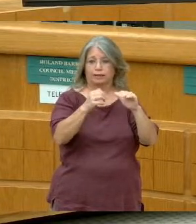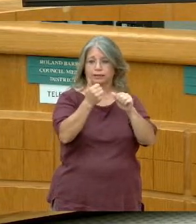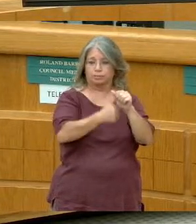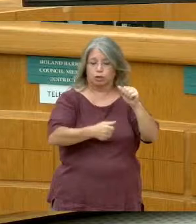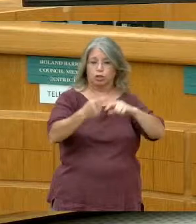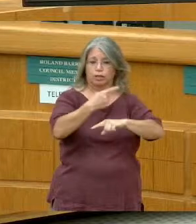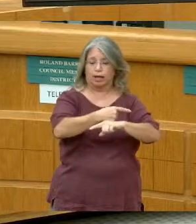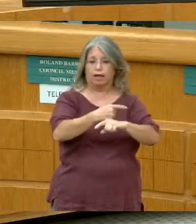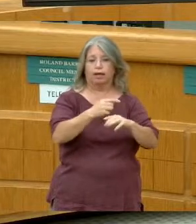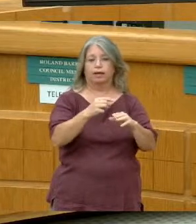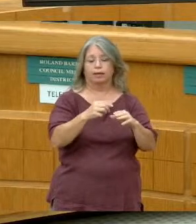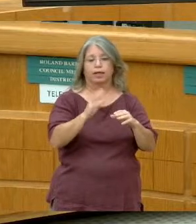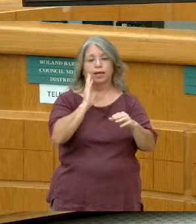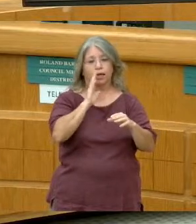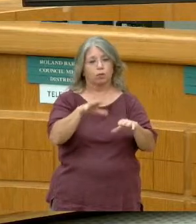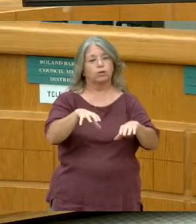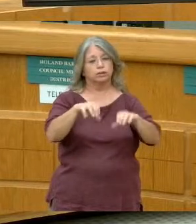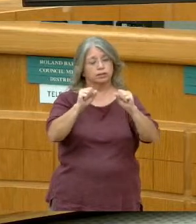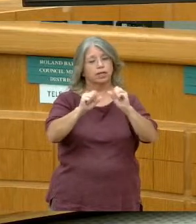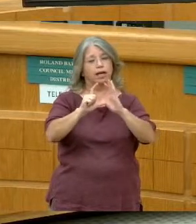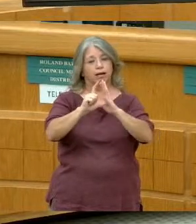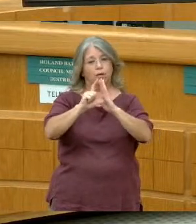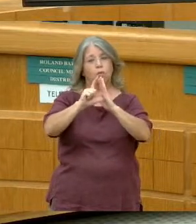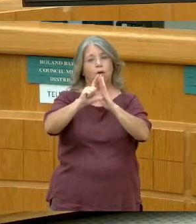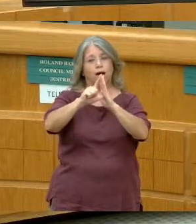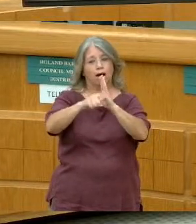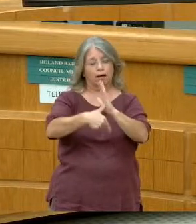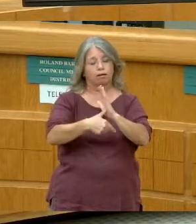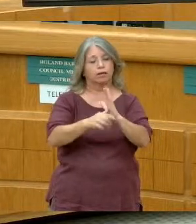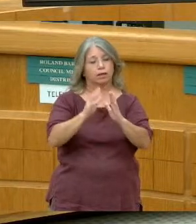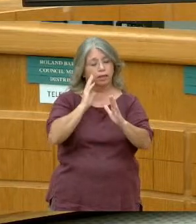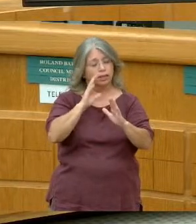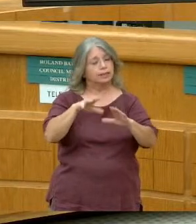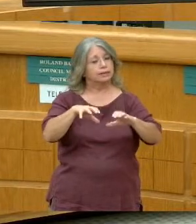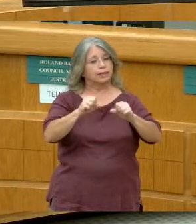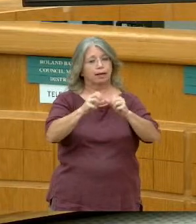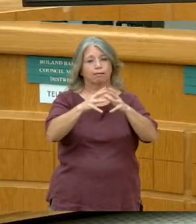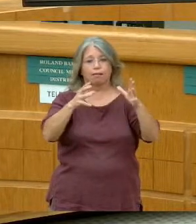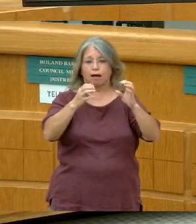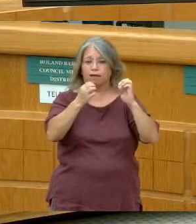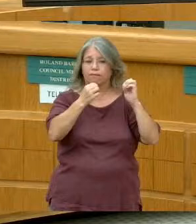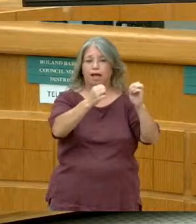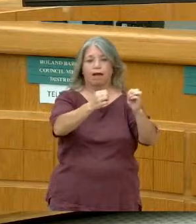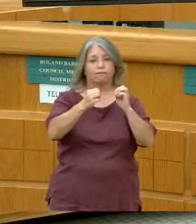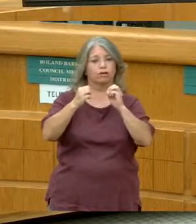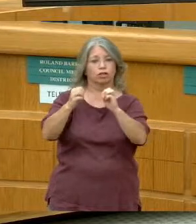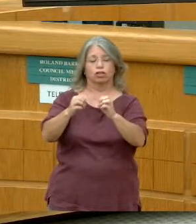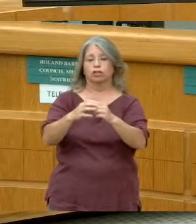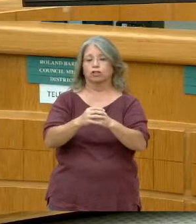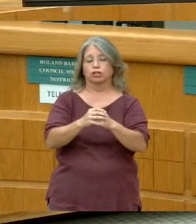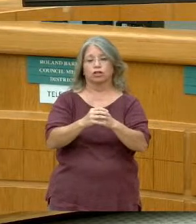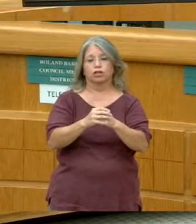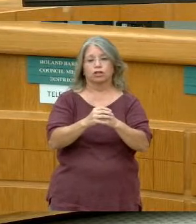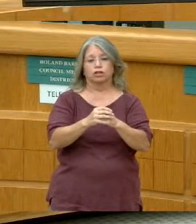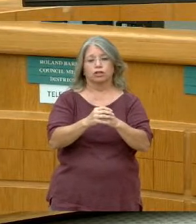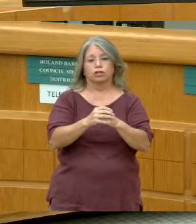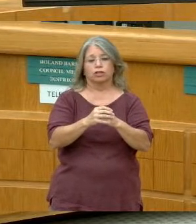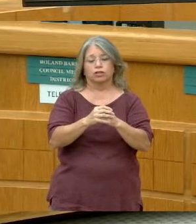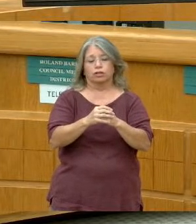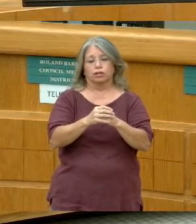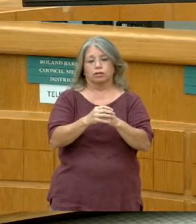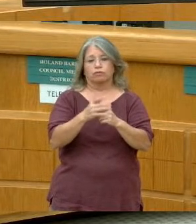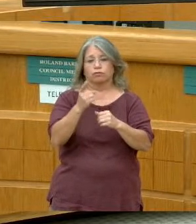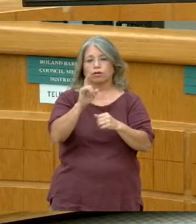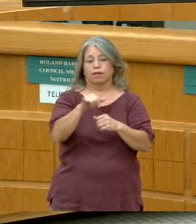cases per day? It's going to take a while. It's going to take a prolonged effort at the same level that we're putting in now for that to occur. The